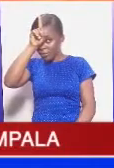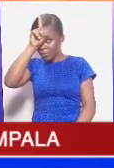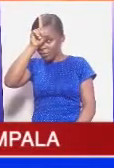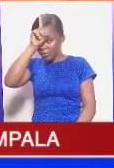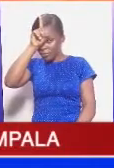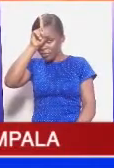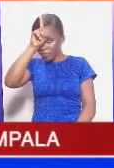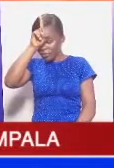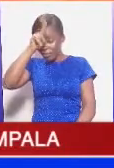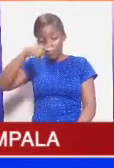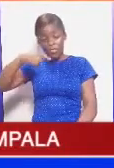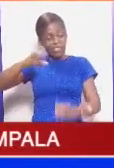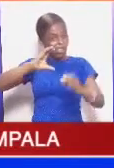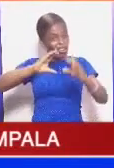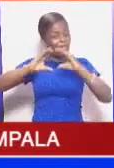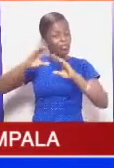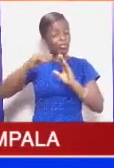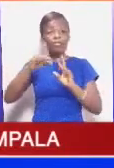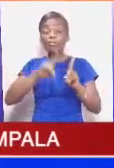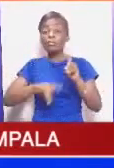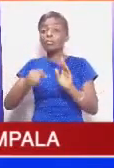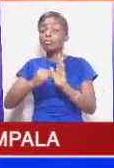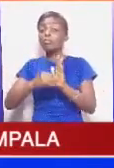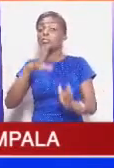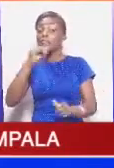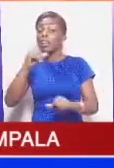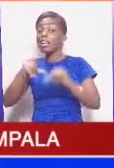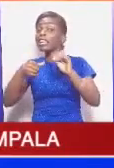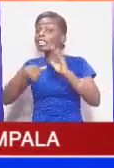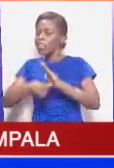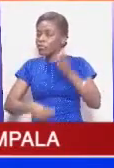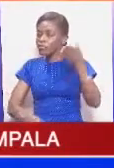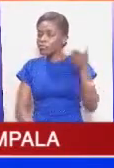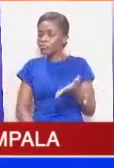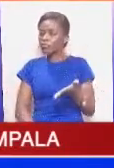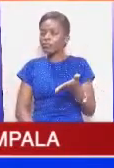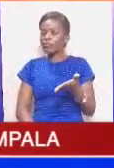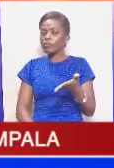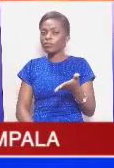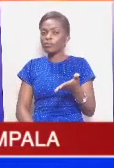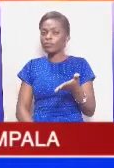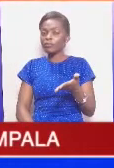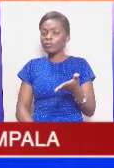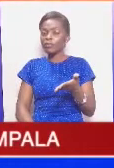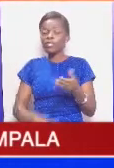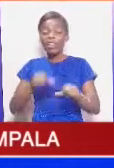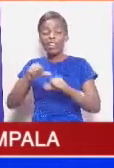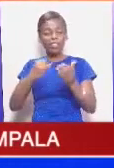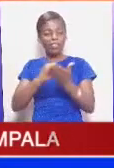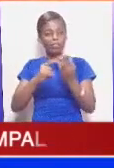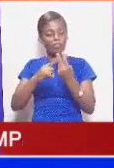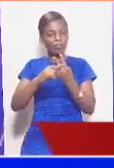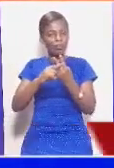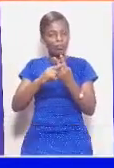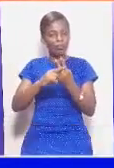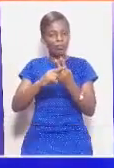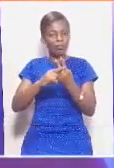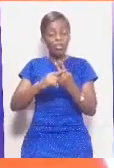nga twogerera abantu baffe naddala abasajja ku nsonga eno ekwata ku siriimu. Endwadde zino